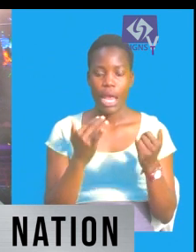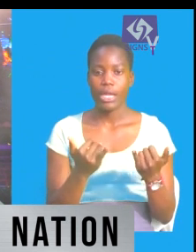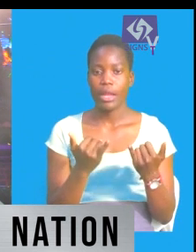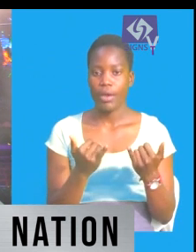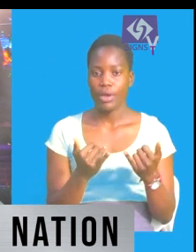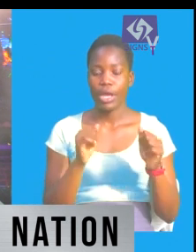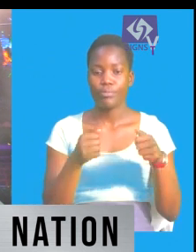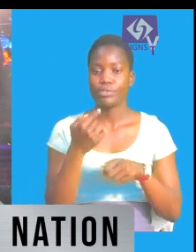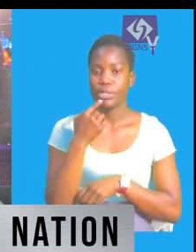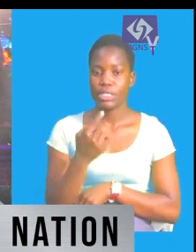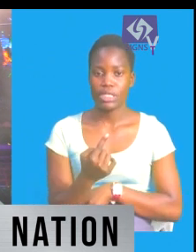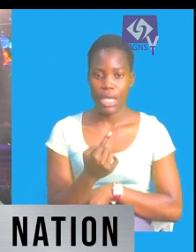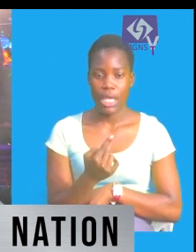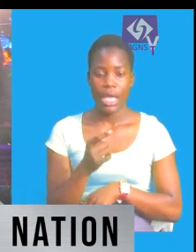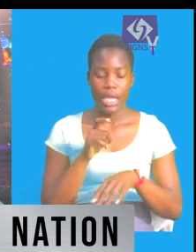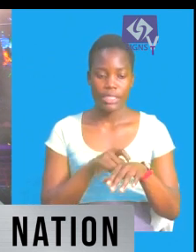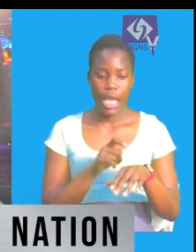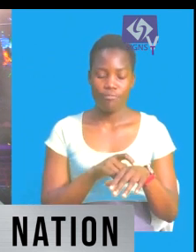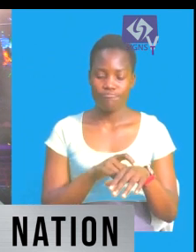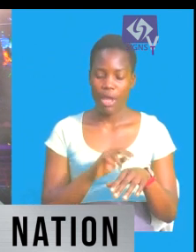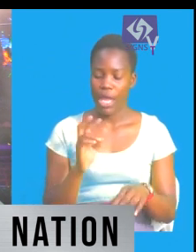now I can say, when I look back,